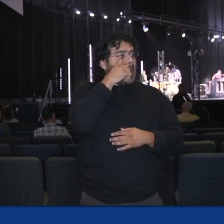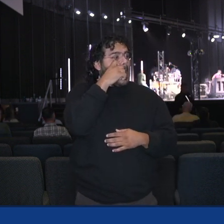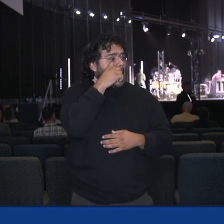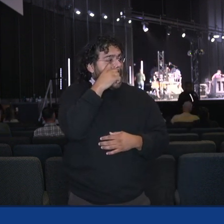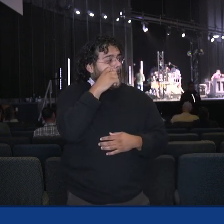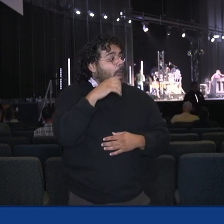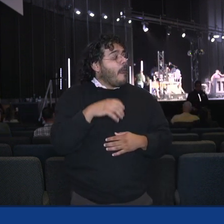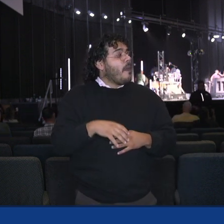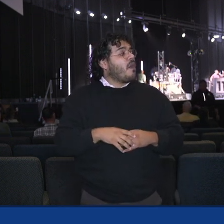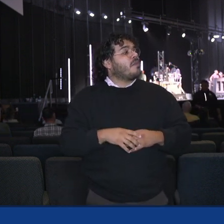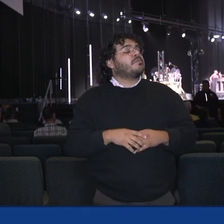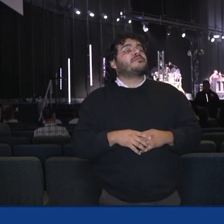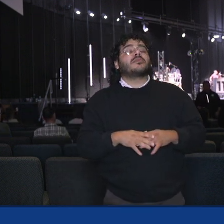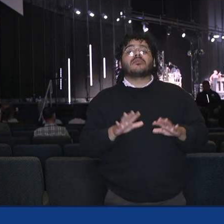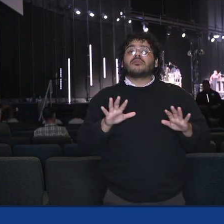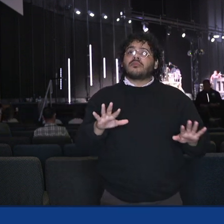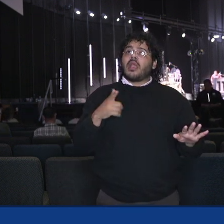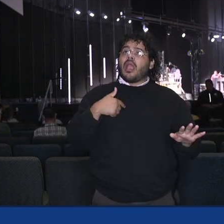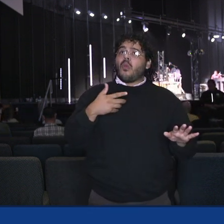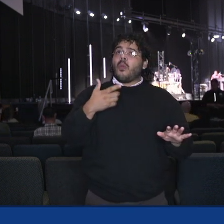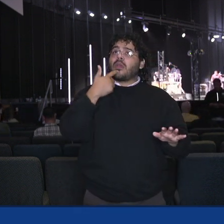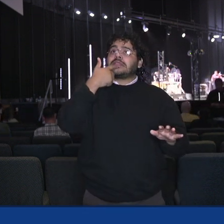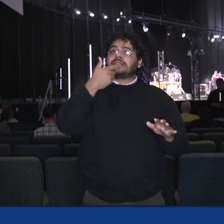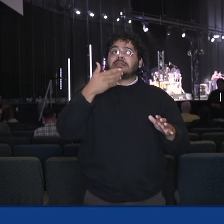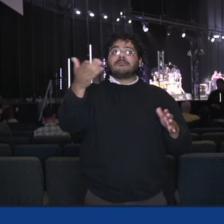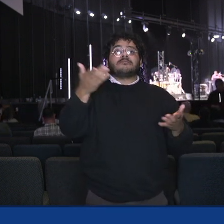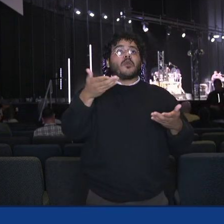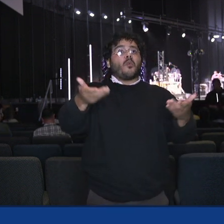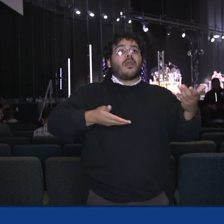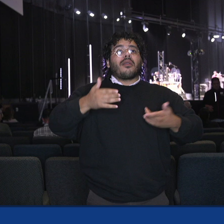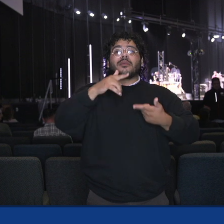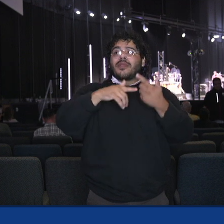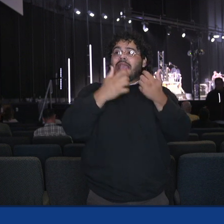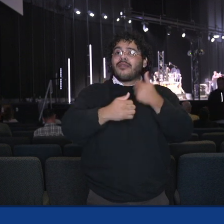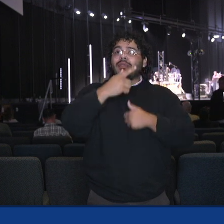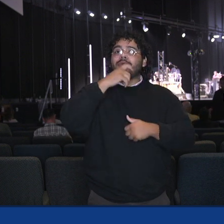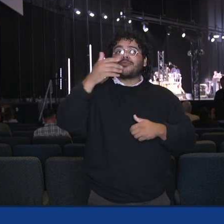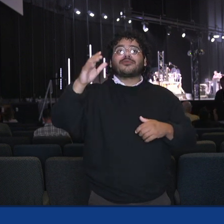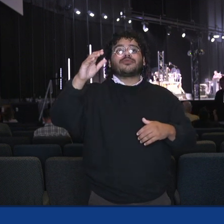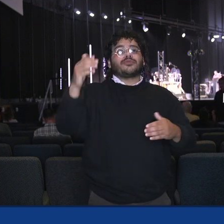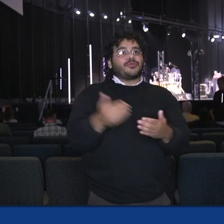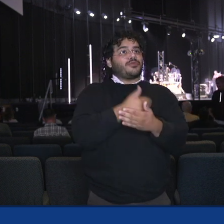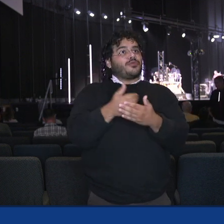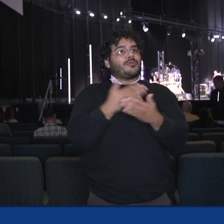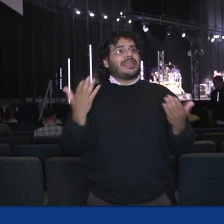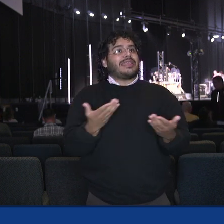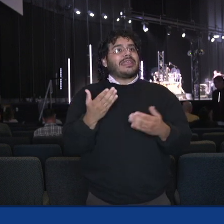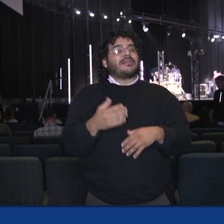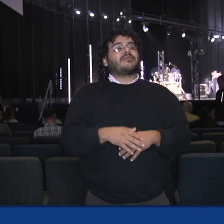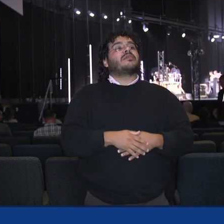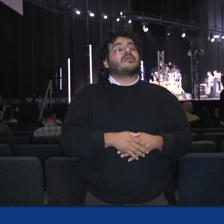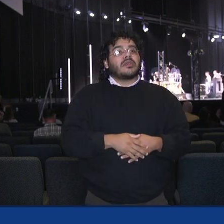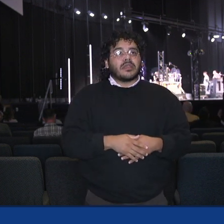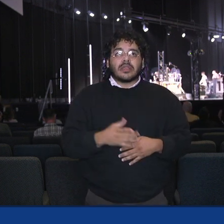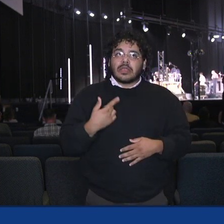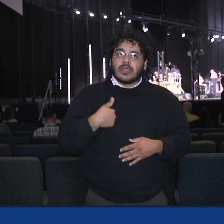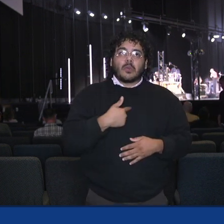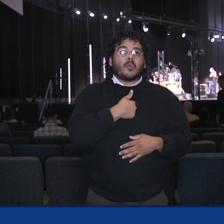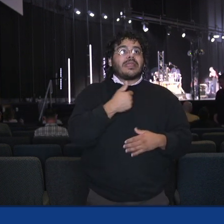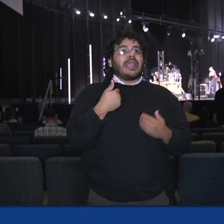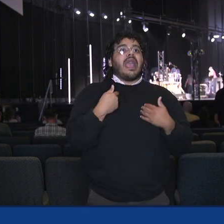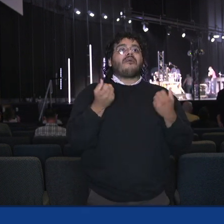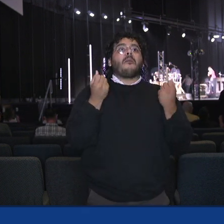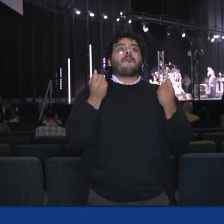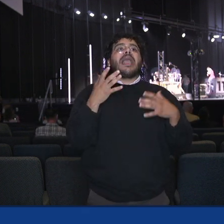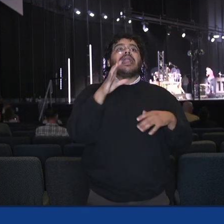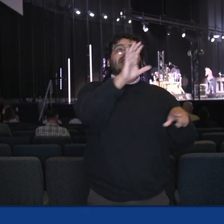Now, I would like to say welcome to everyone that is new here to Vineyard Columbus. We are a multi-site church,